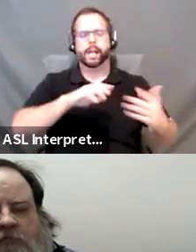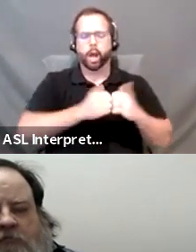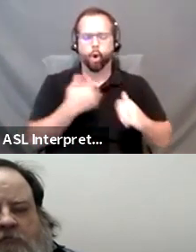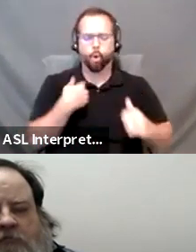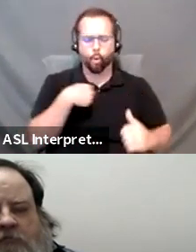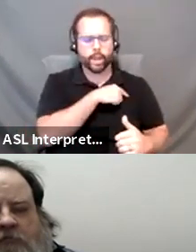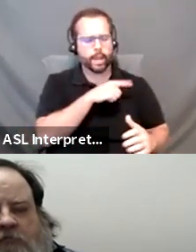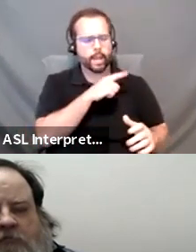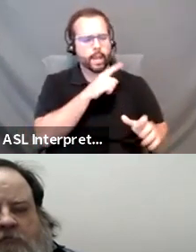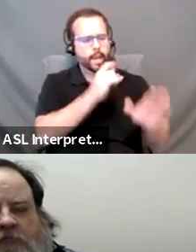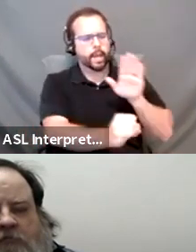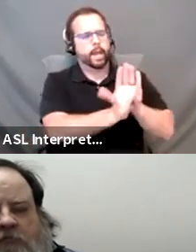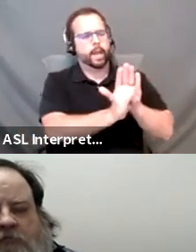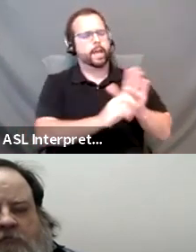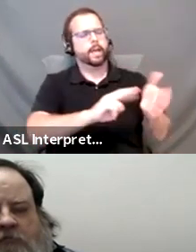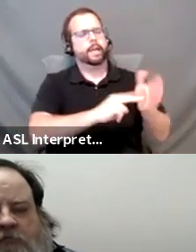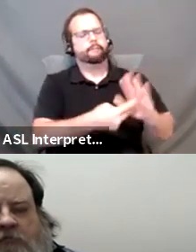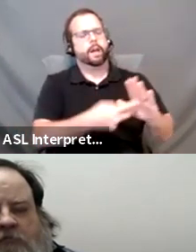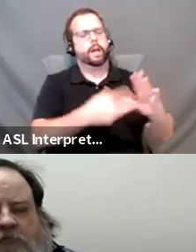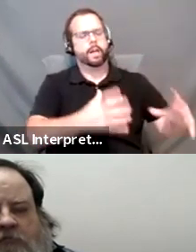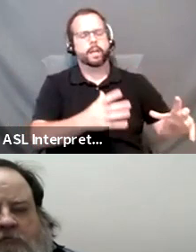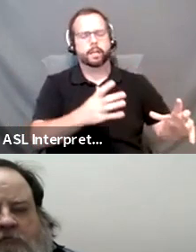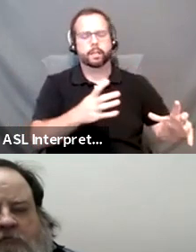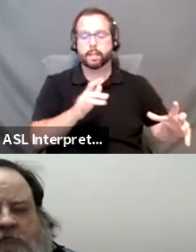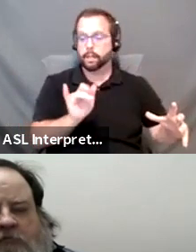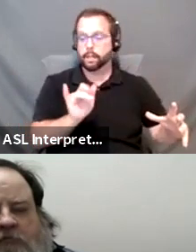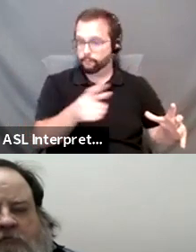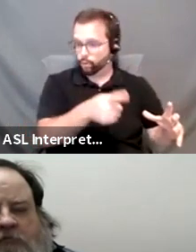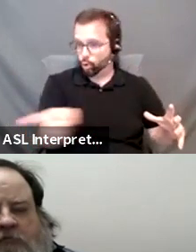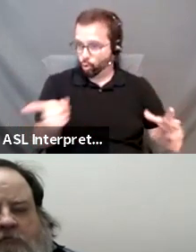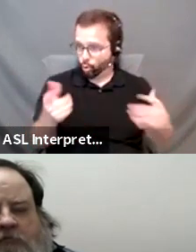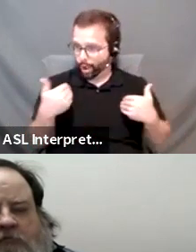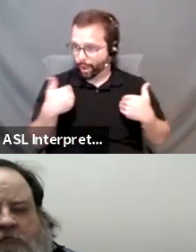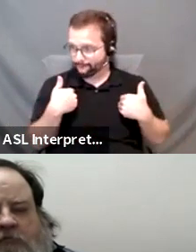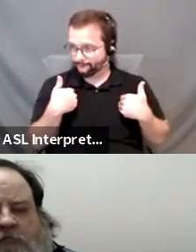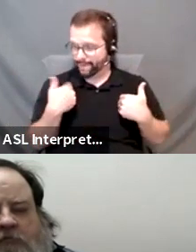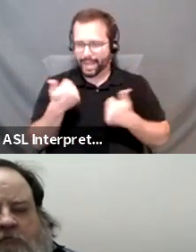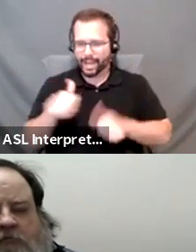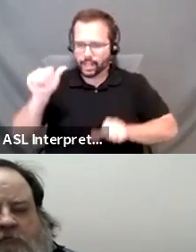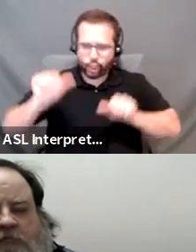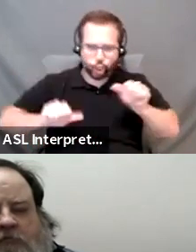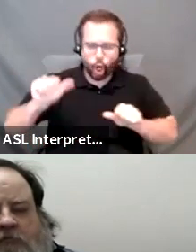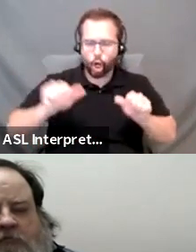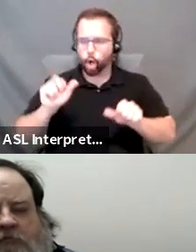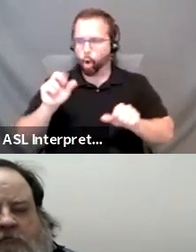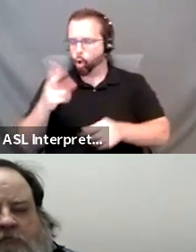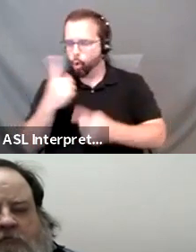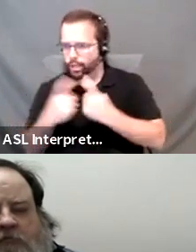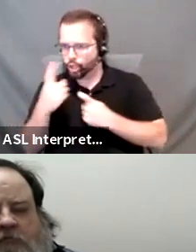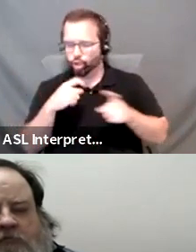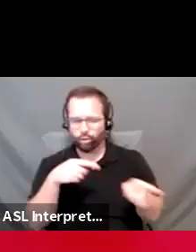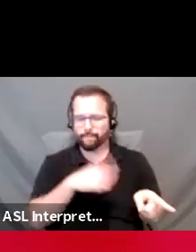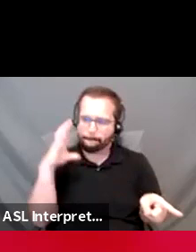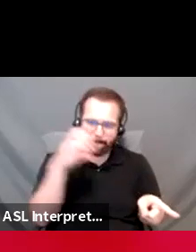maybe revisiting that thought. If anybody has any thoughts on that or things they took away from last time they want to